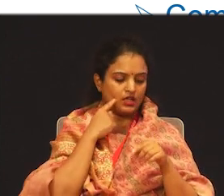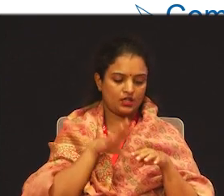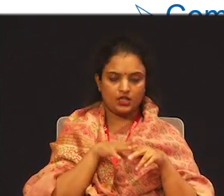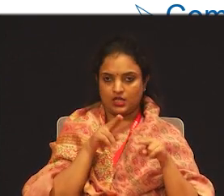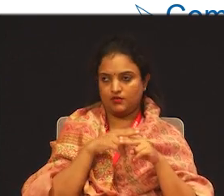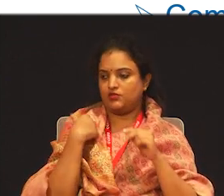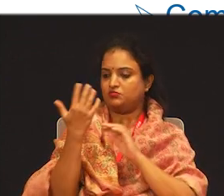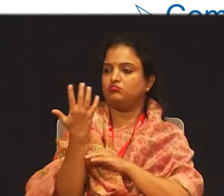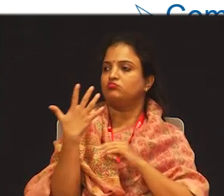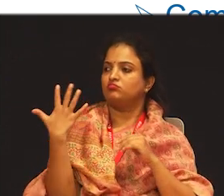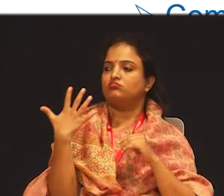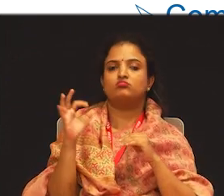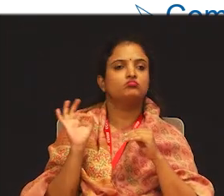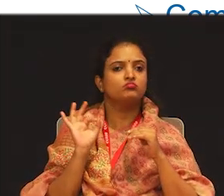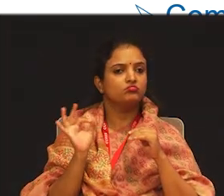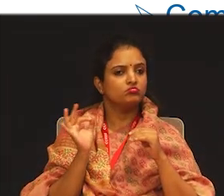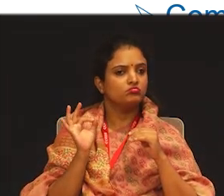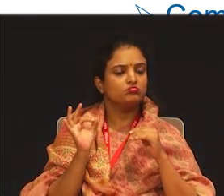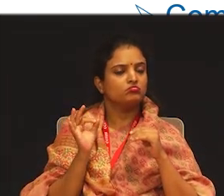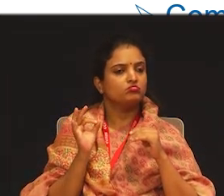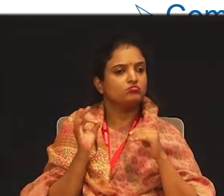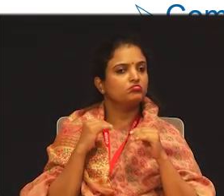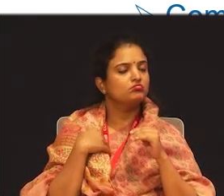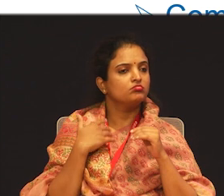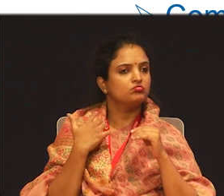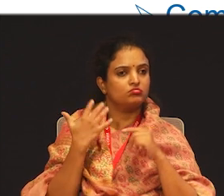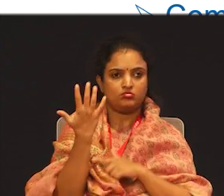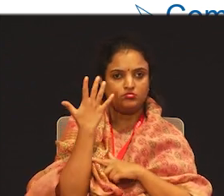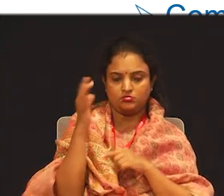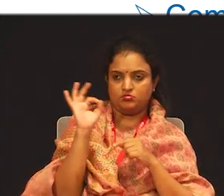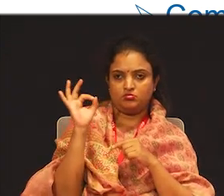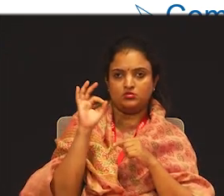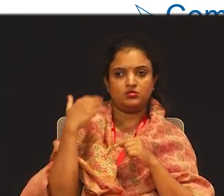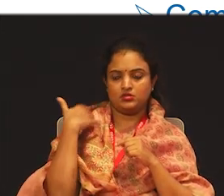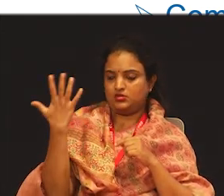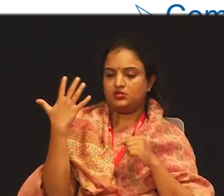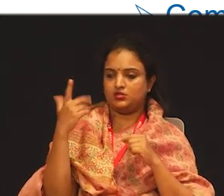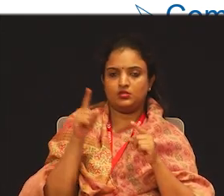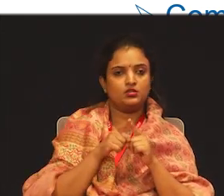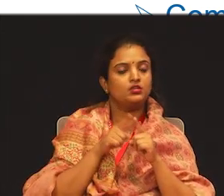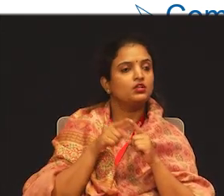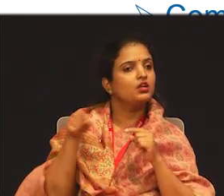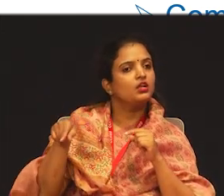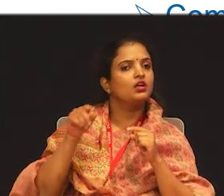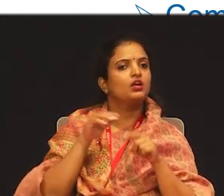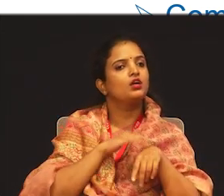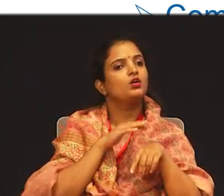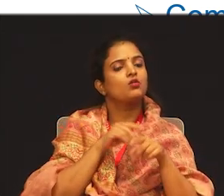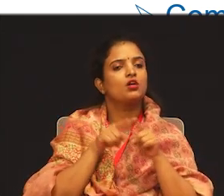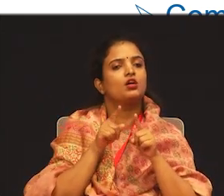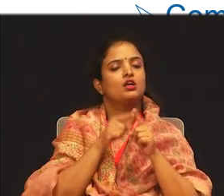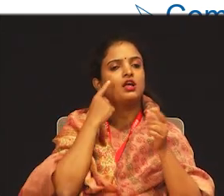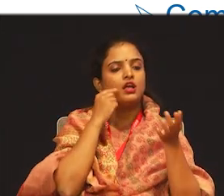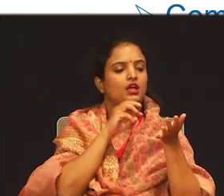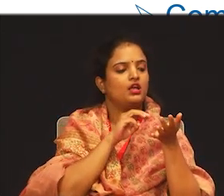Then it's at the body level. So I don't have this right hand, so this is an impairment at the body